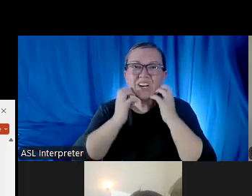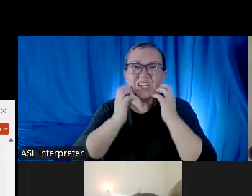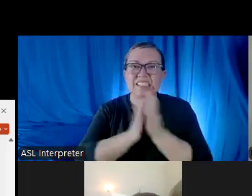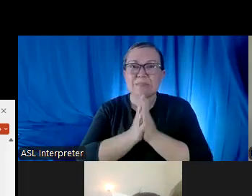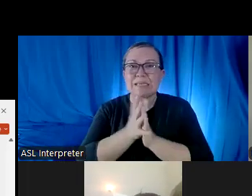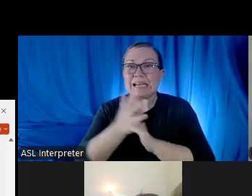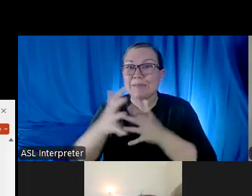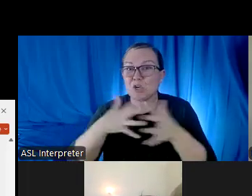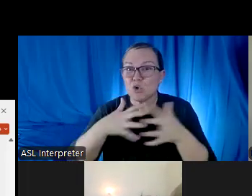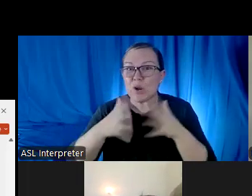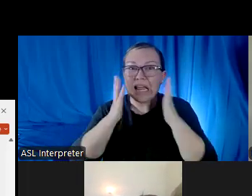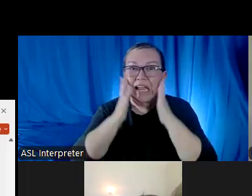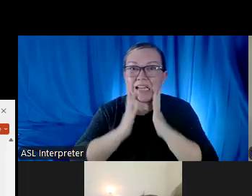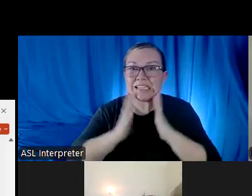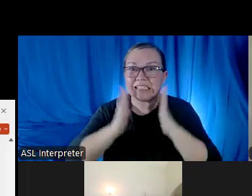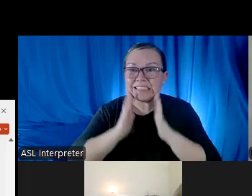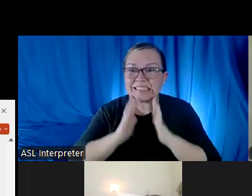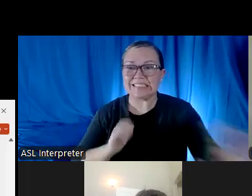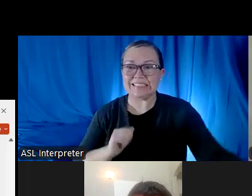turning gray.